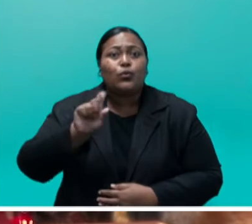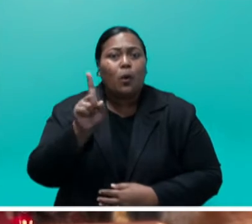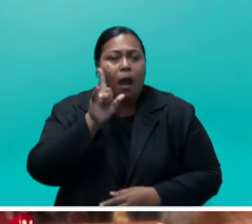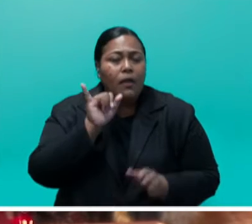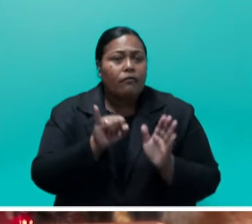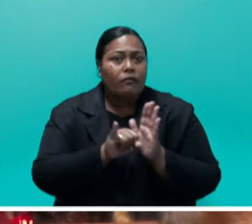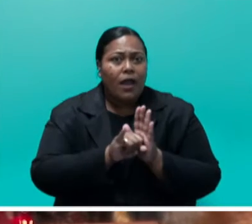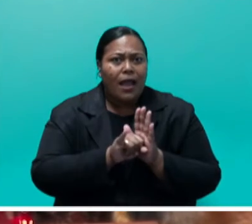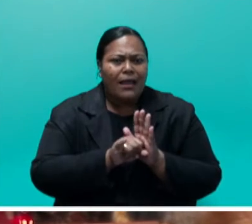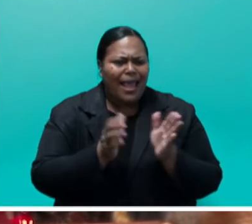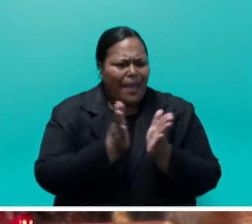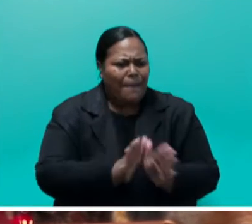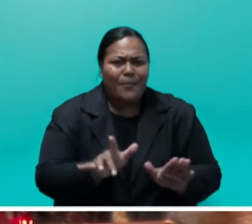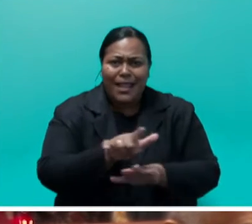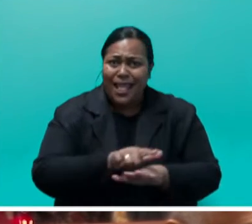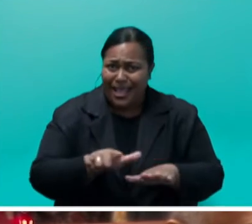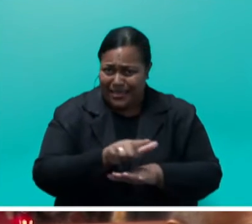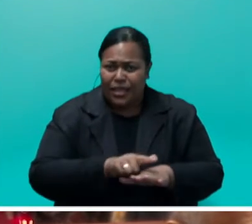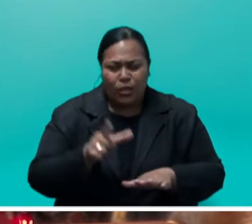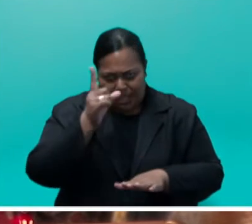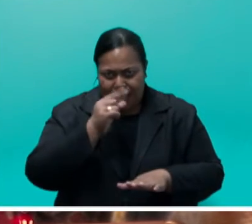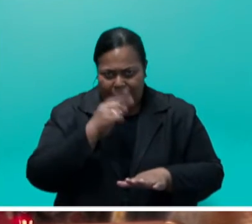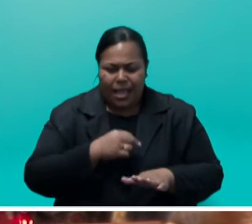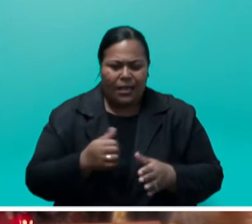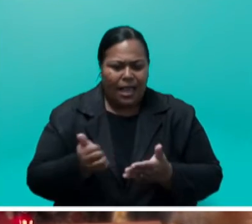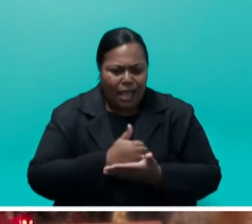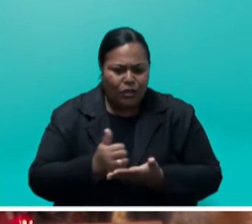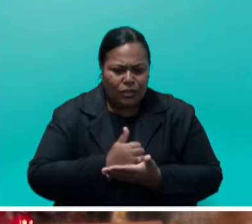identified idle lands for active agriculture production.